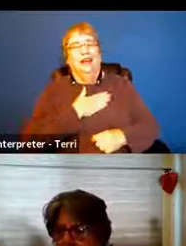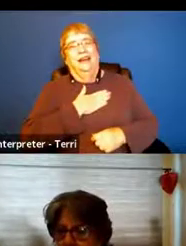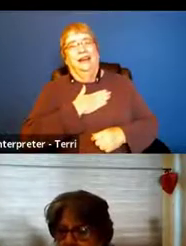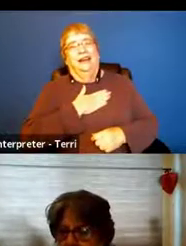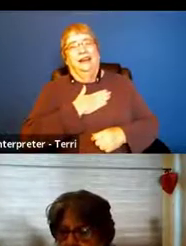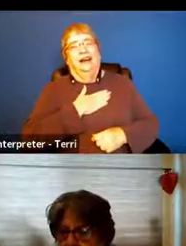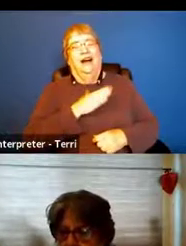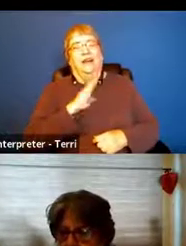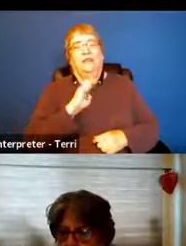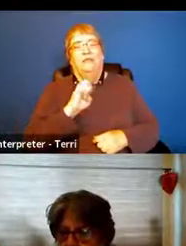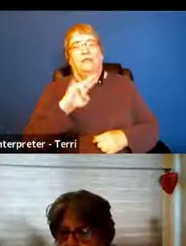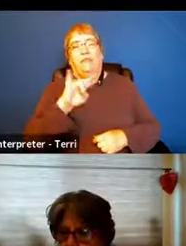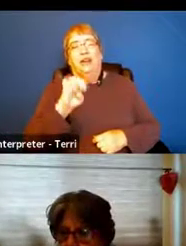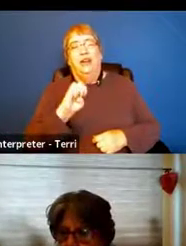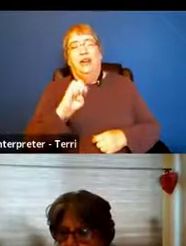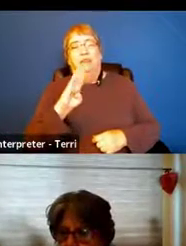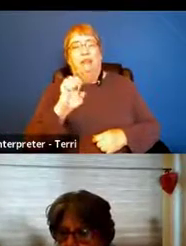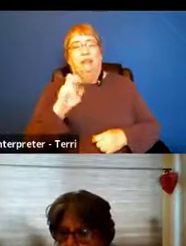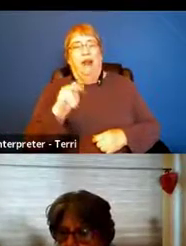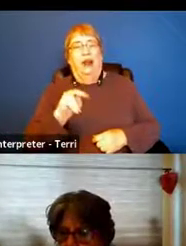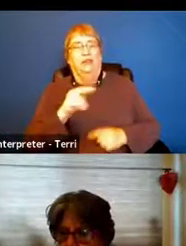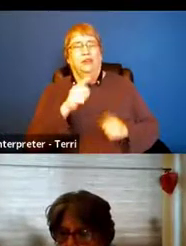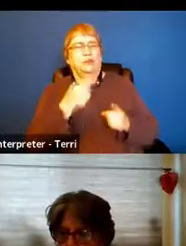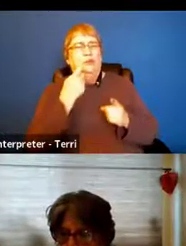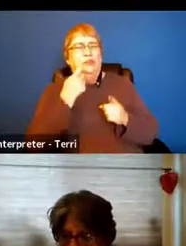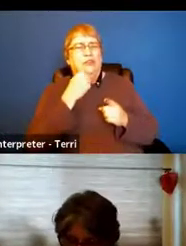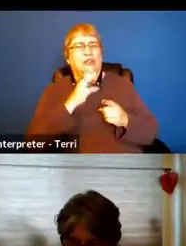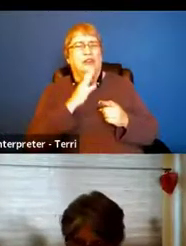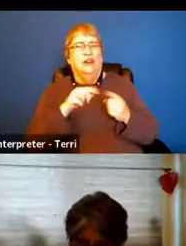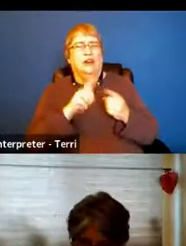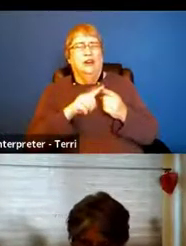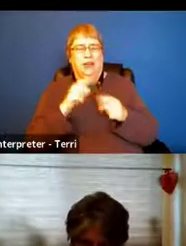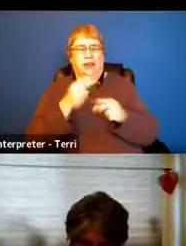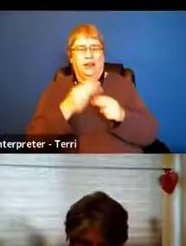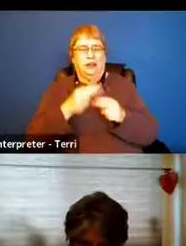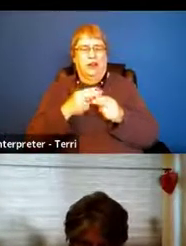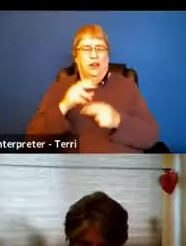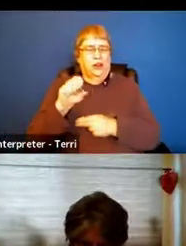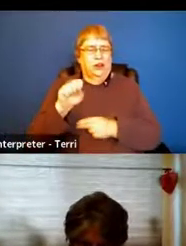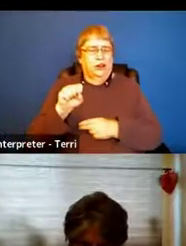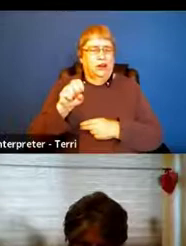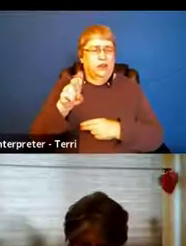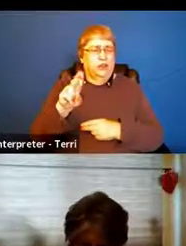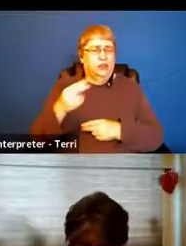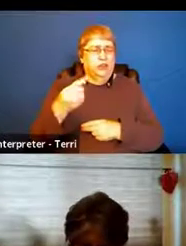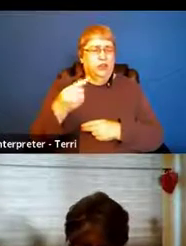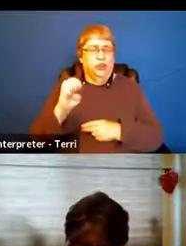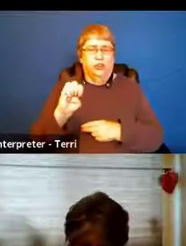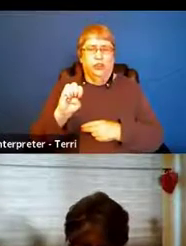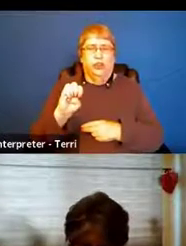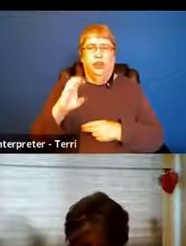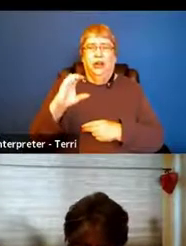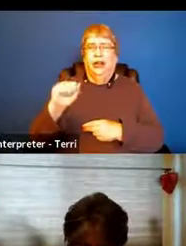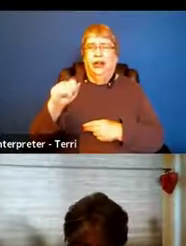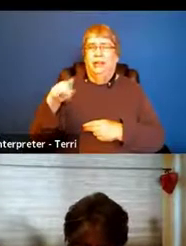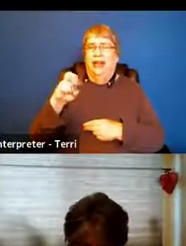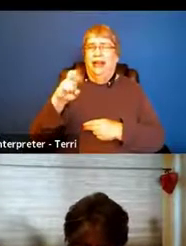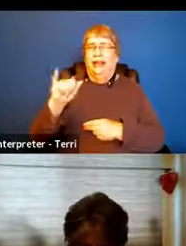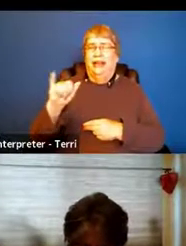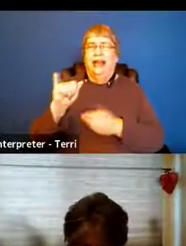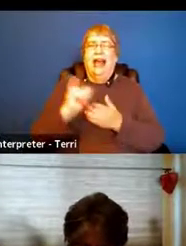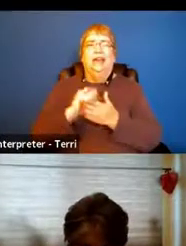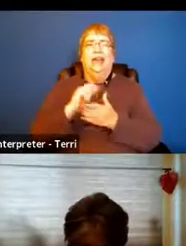She was speaking about a recent article that addresses what's called surge capacity, which is basically what researchers and emergency